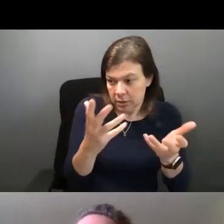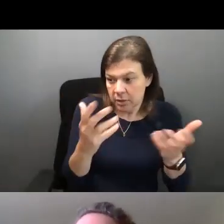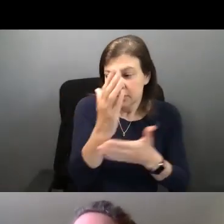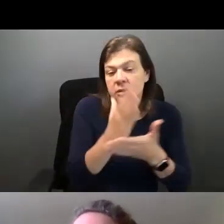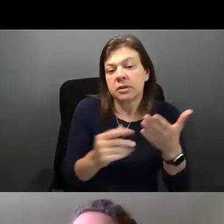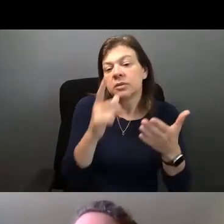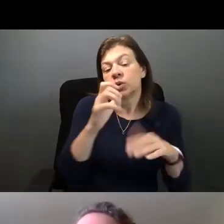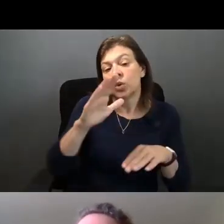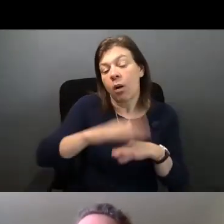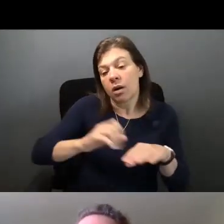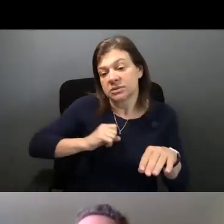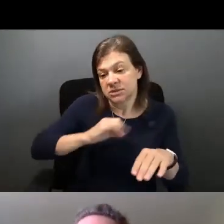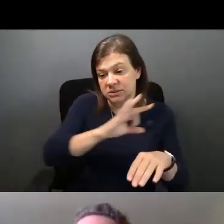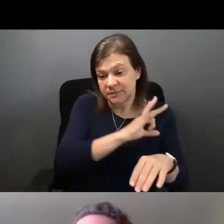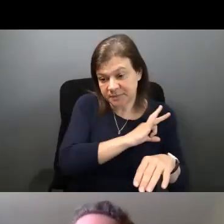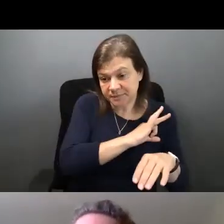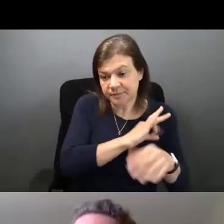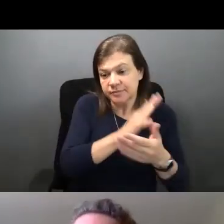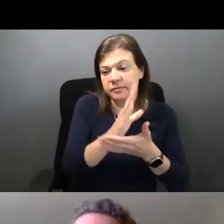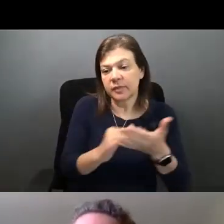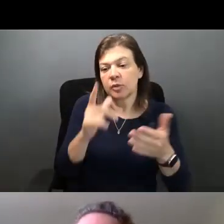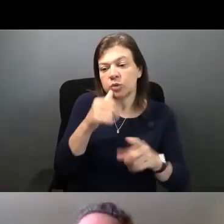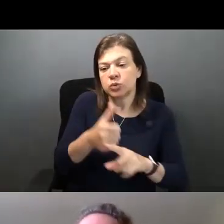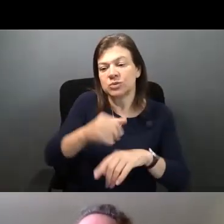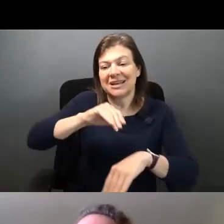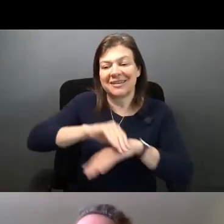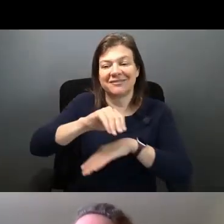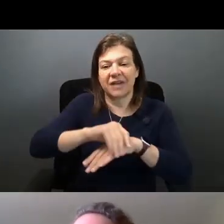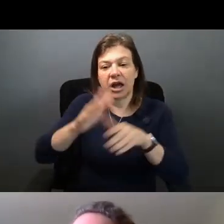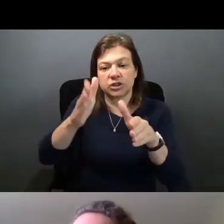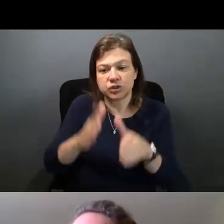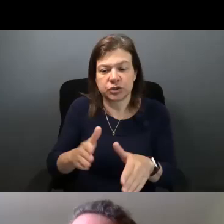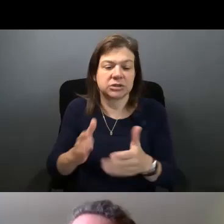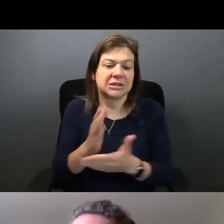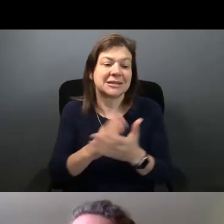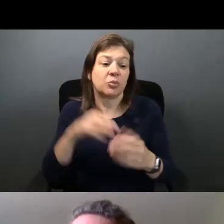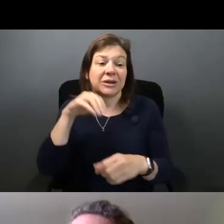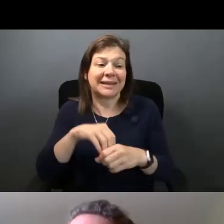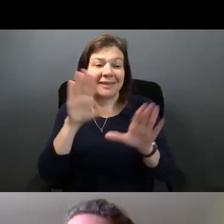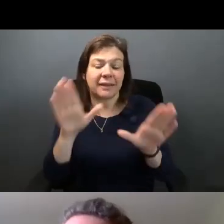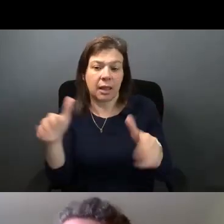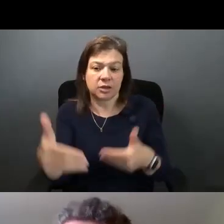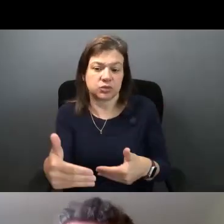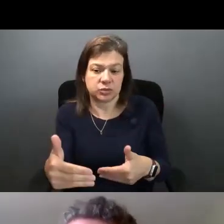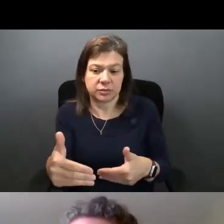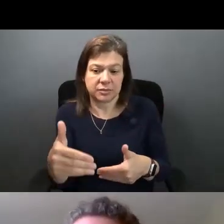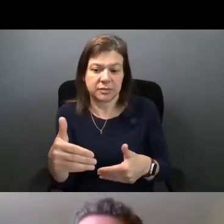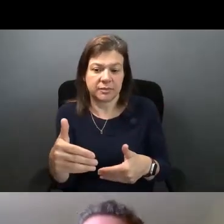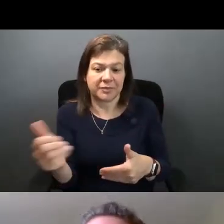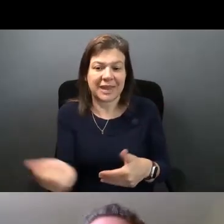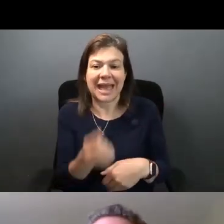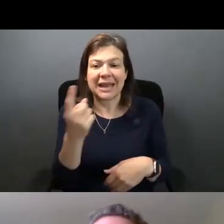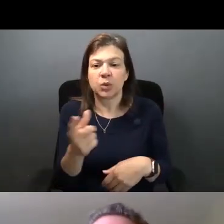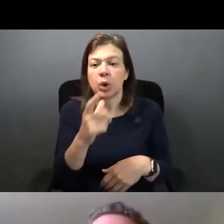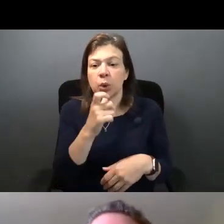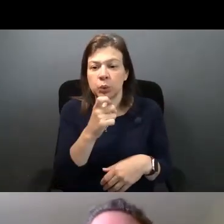on staff, someone that's an advisor, someone that's in the classroom. It can be anybody that is